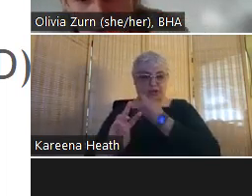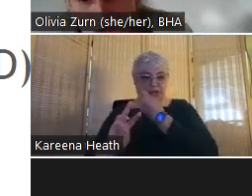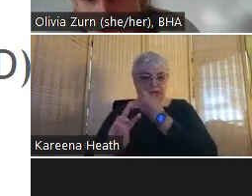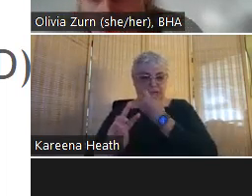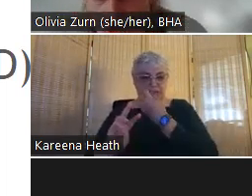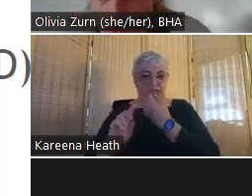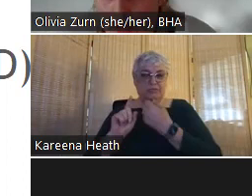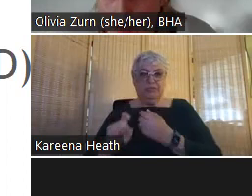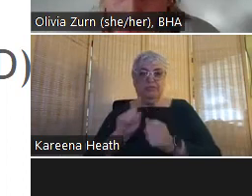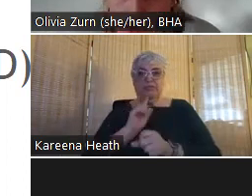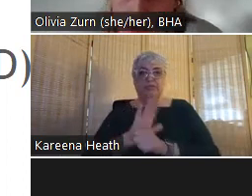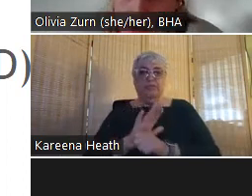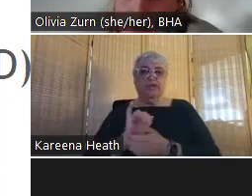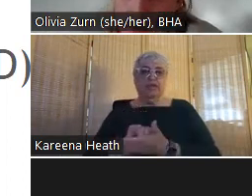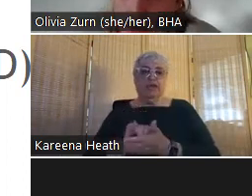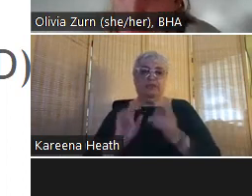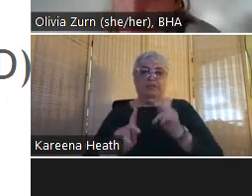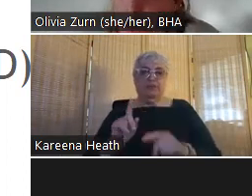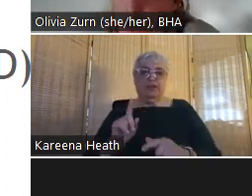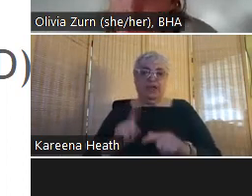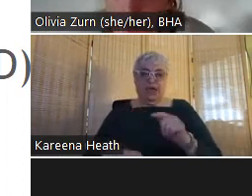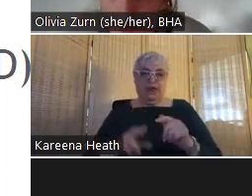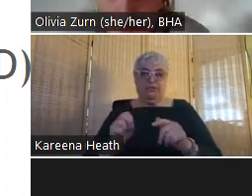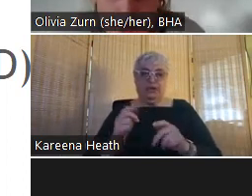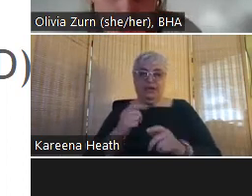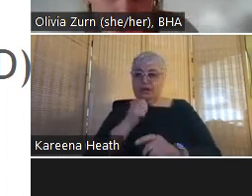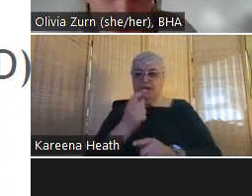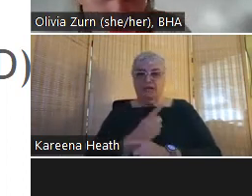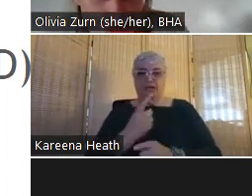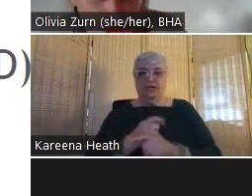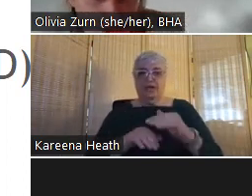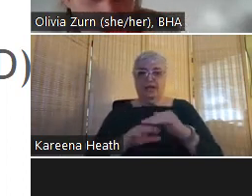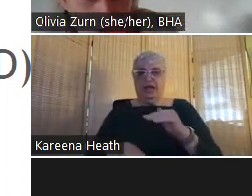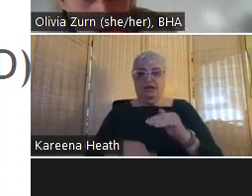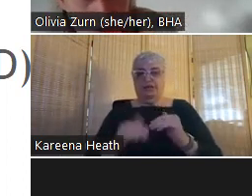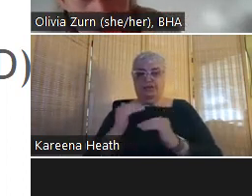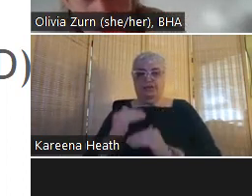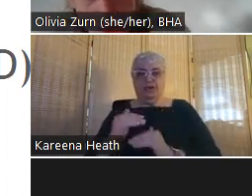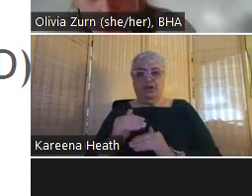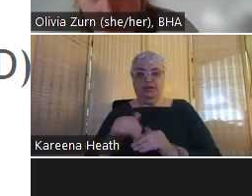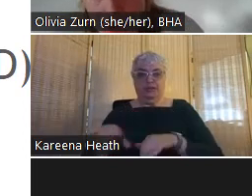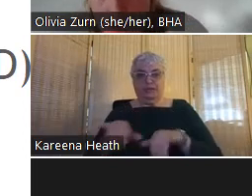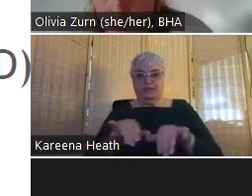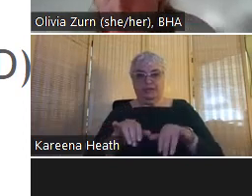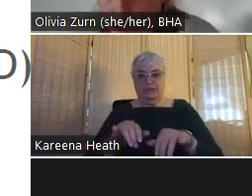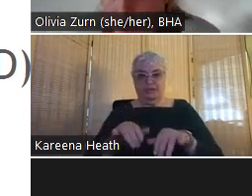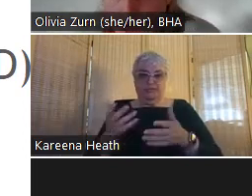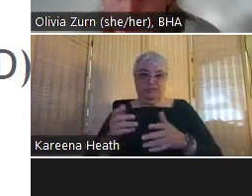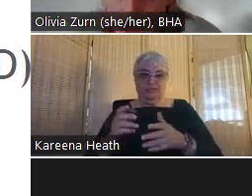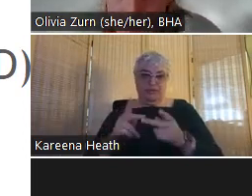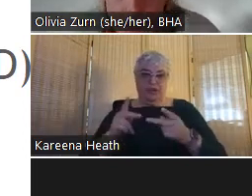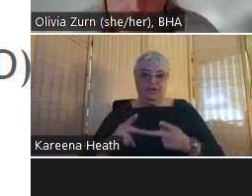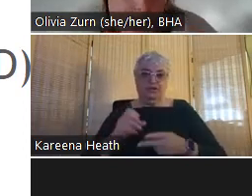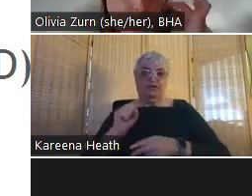they have to ensure that individuals cannot be appropriately treated in a less restrictive setting. So like I